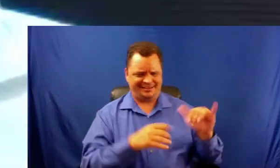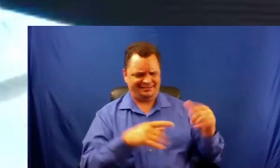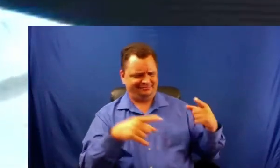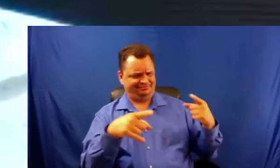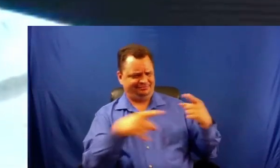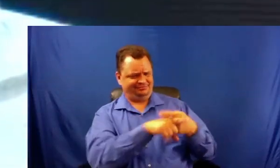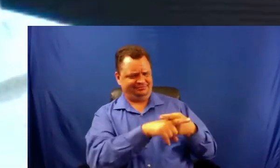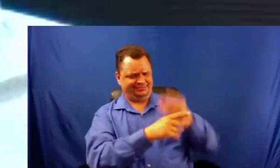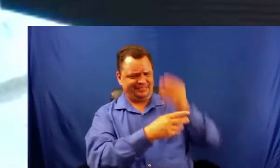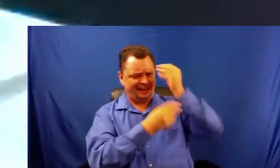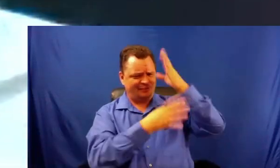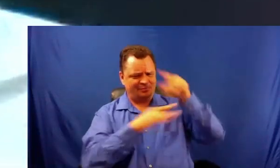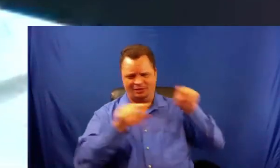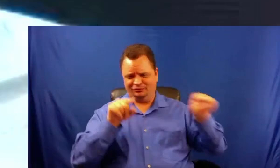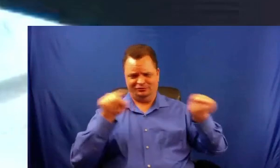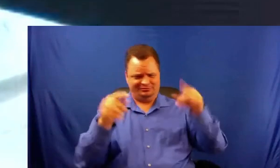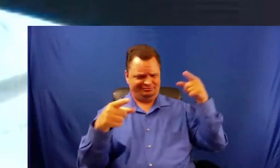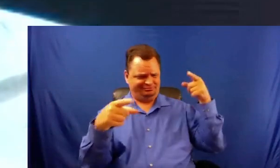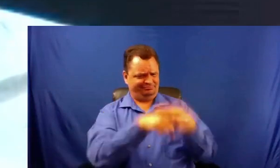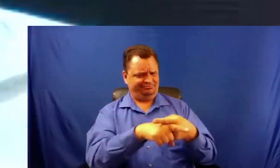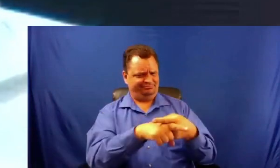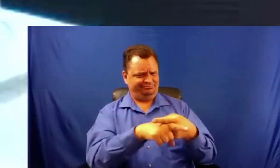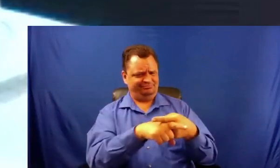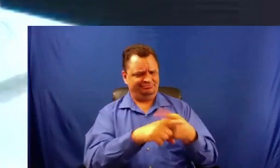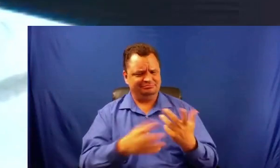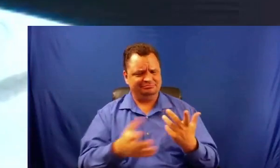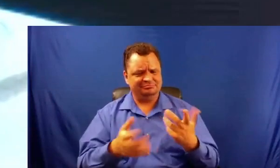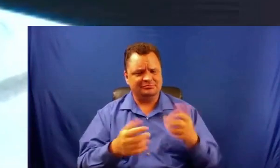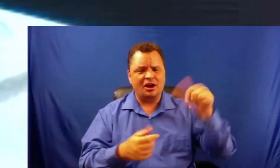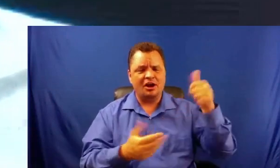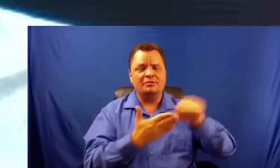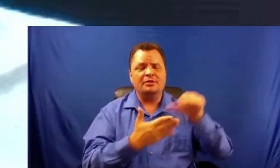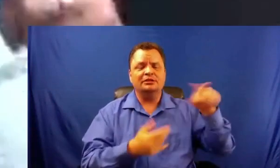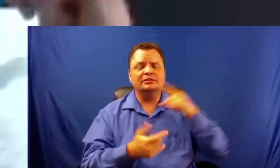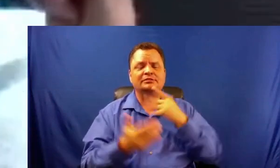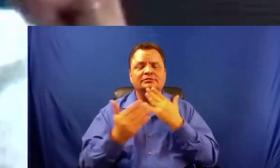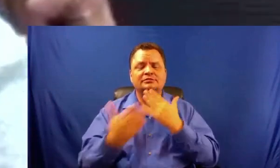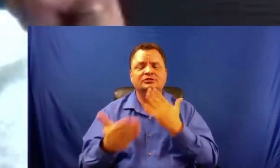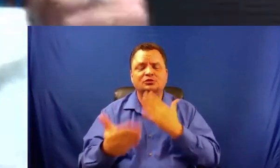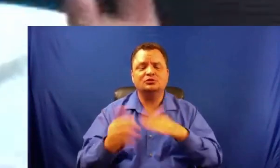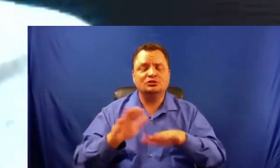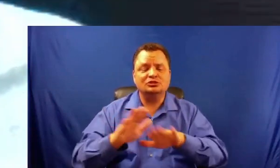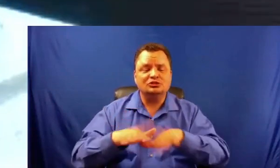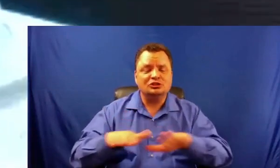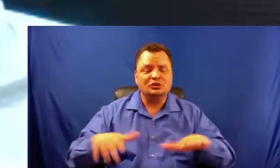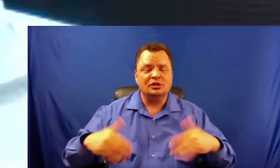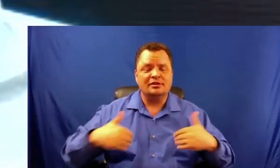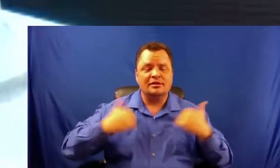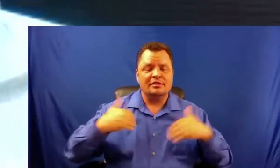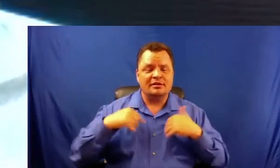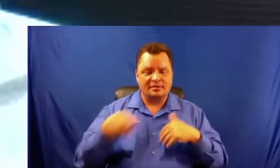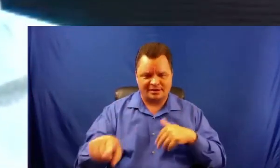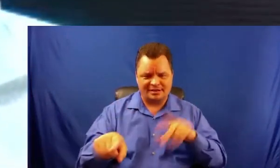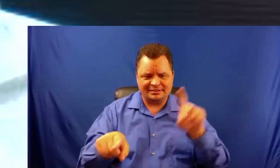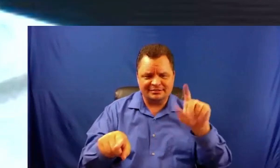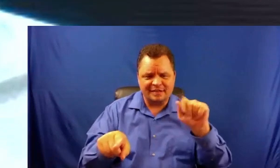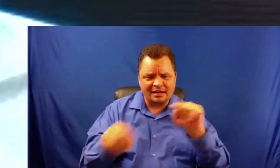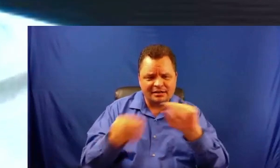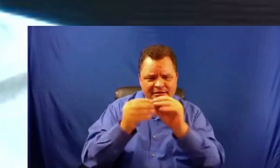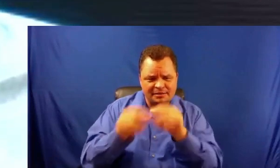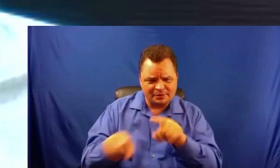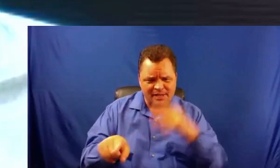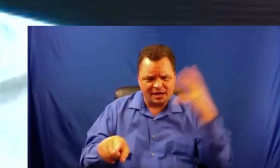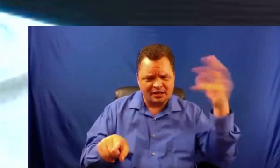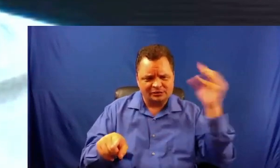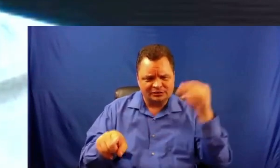in other notes, thank you for the children and youth data brief. I appreciate that. I look forward to getting that as a member in our